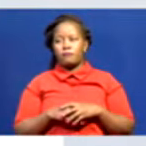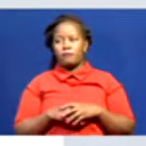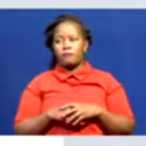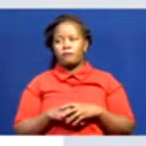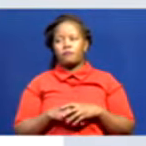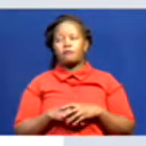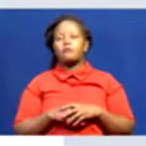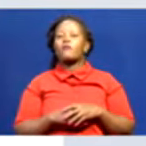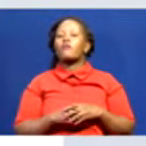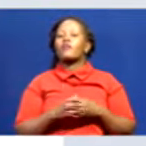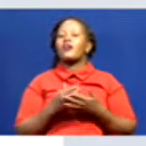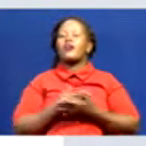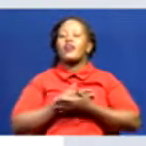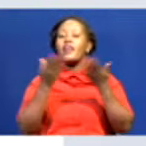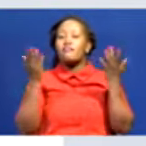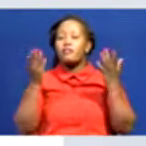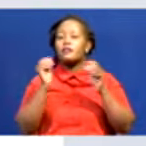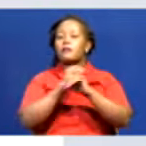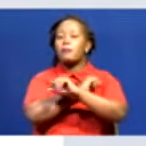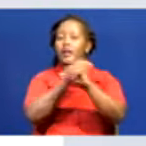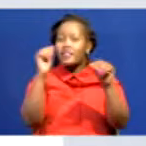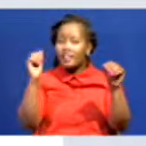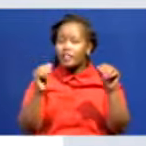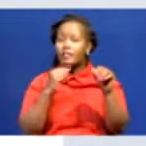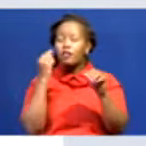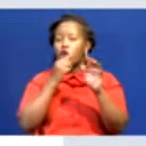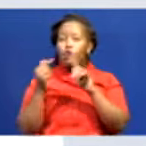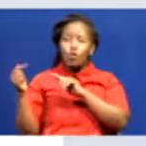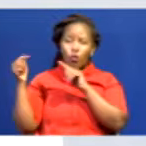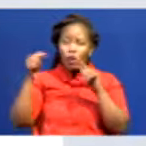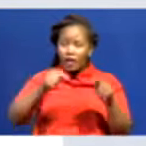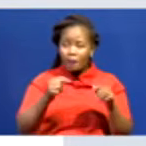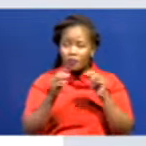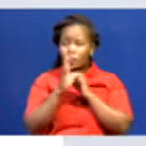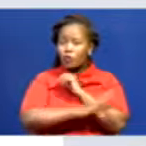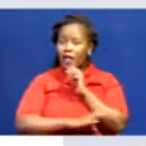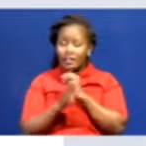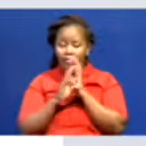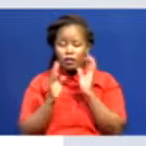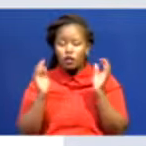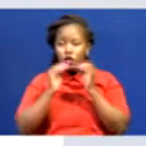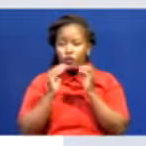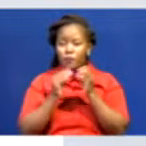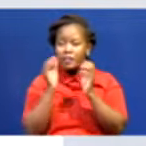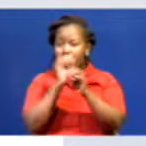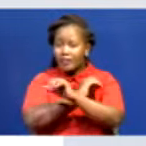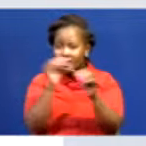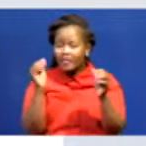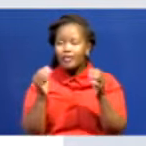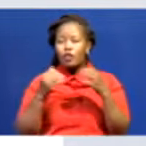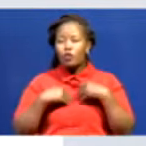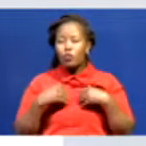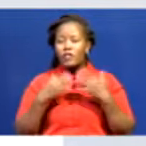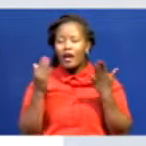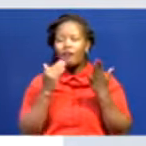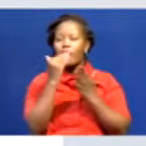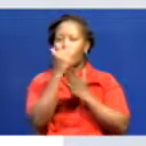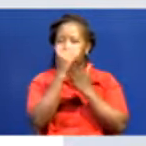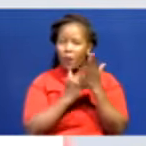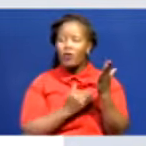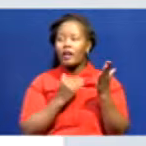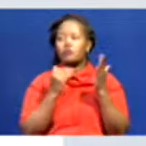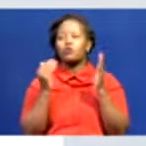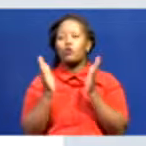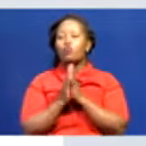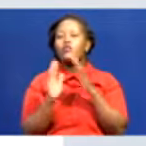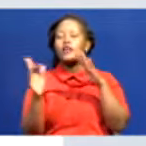kila rais ambaye anakuja Kenya, or any president who comes to meet the president of Kenya, there are established protocols na Ministry